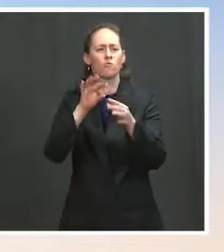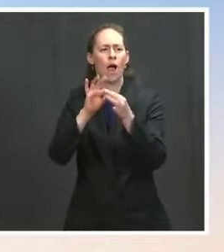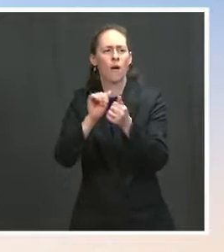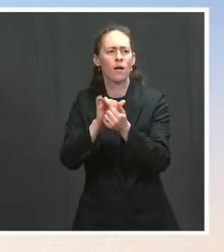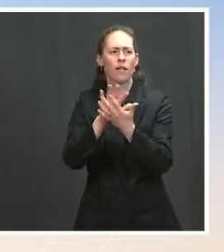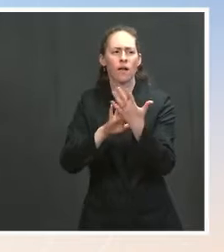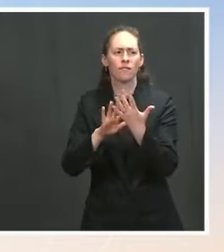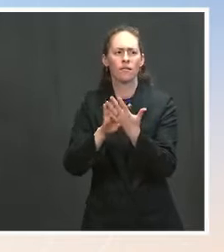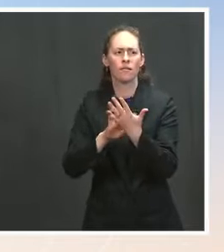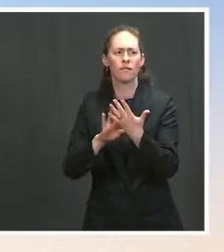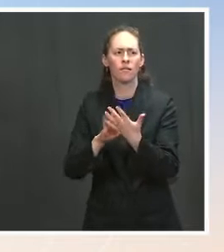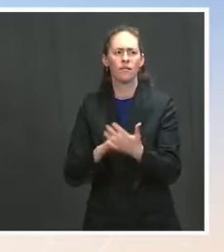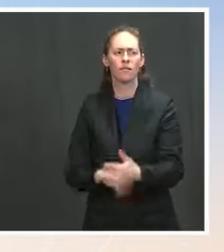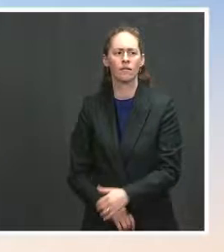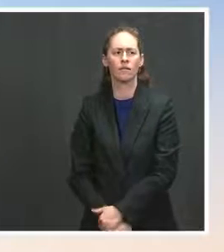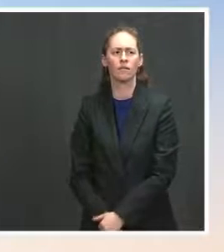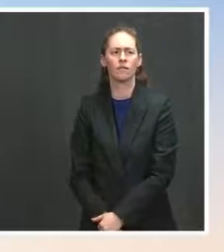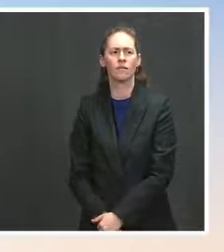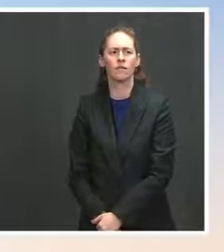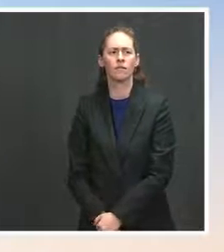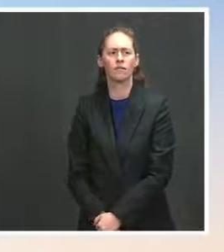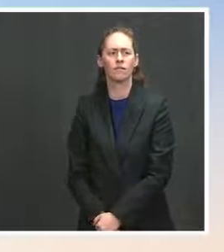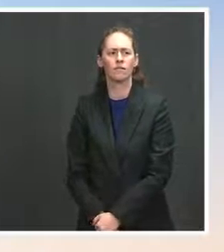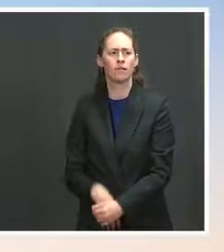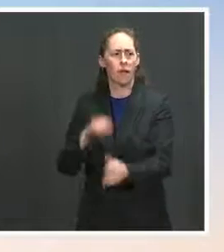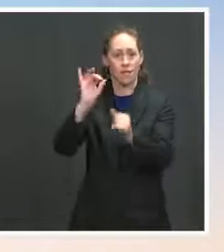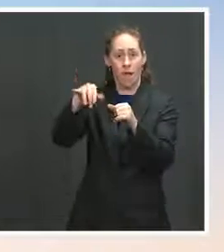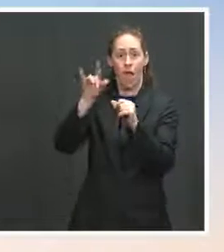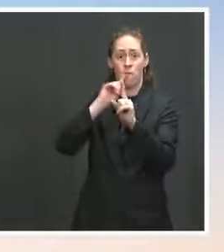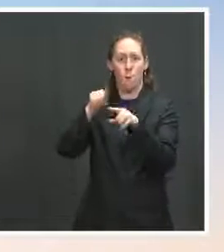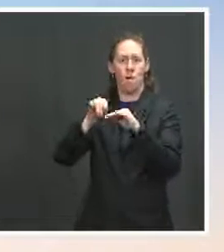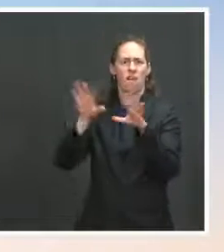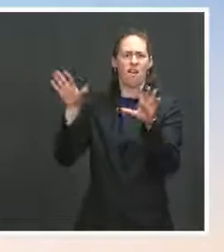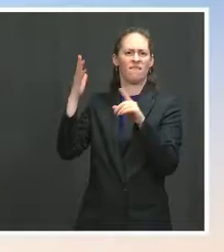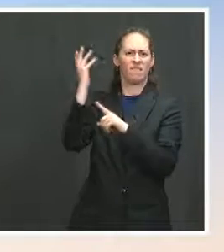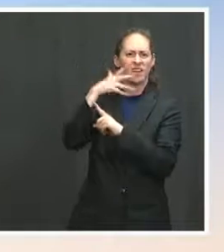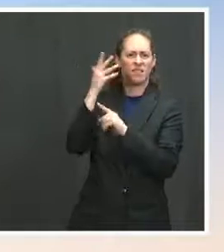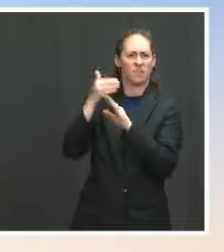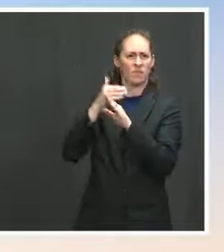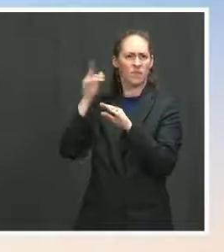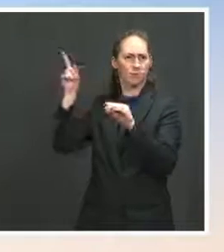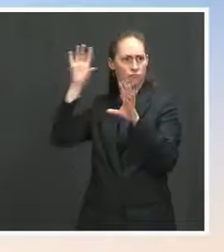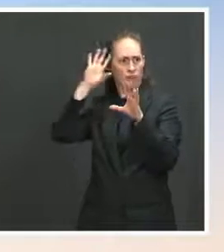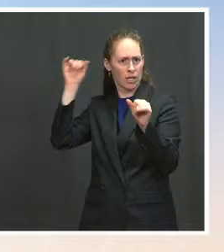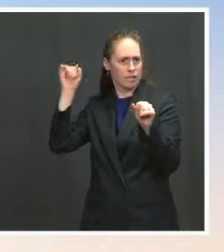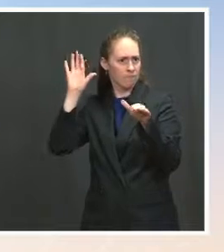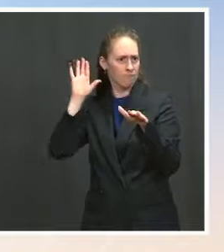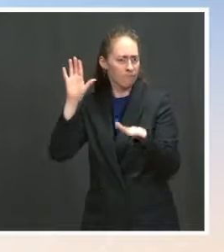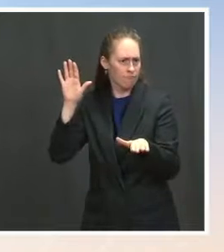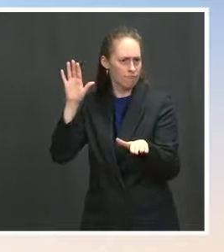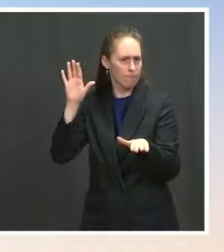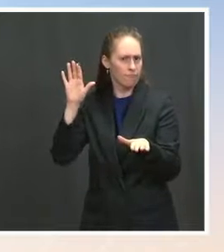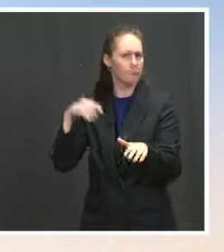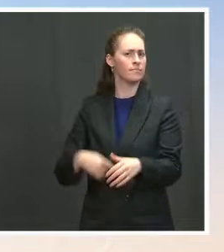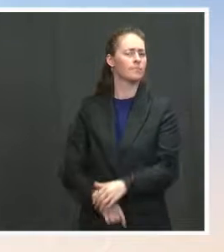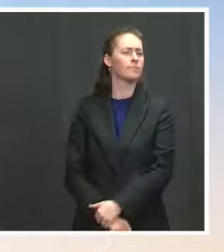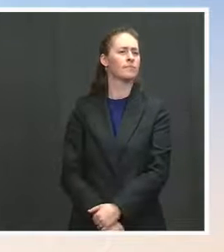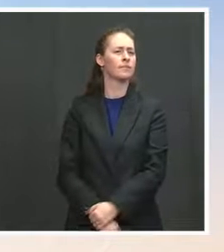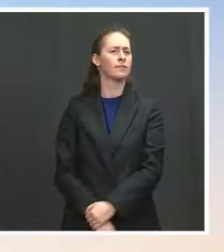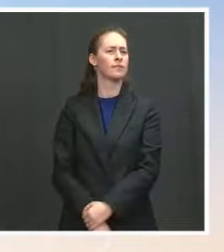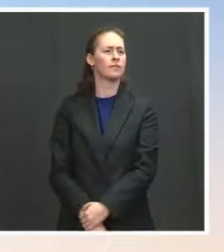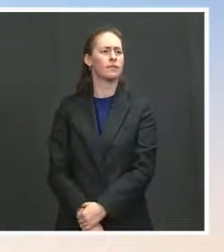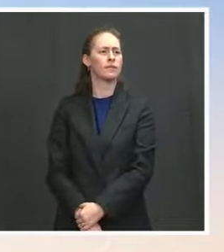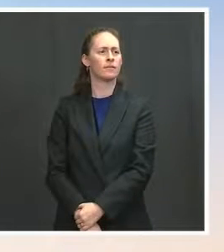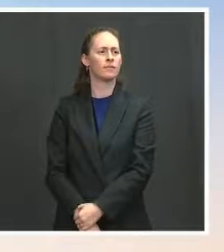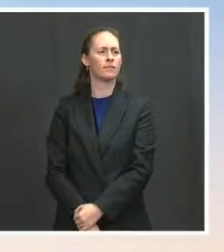Do you know if there was any crossover of that, how that was seen by this administration, the conclusions that they were trying to put out in